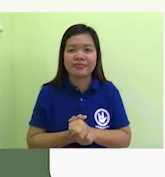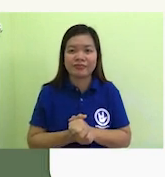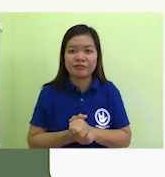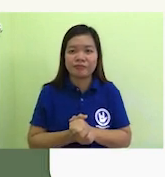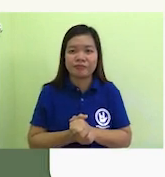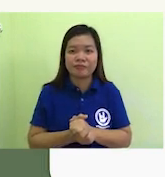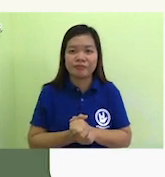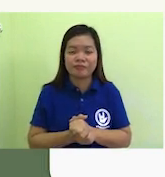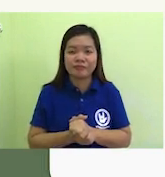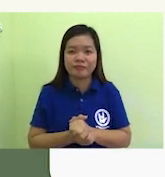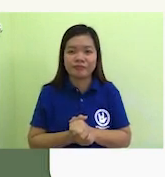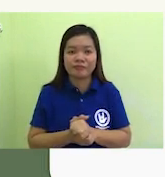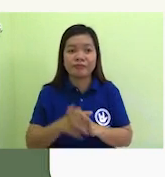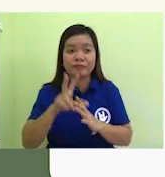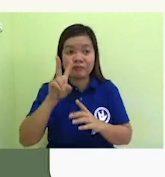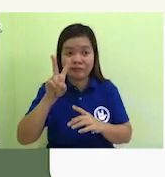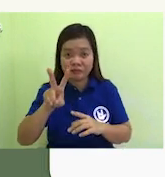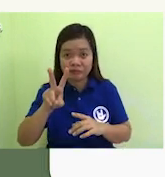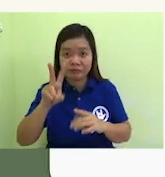c.